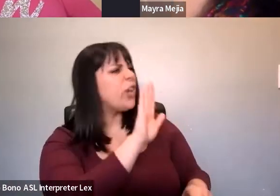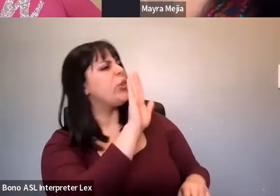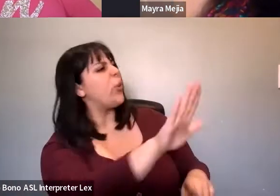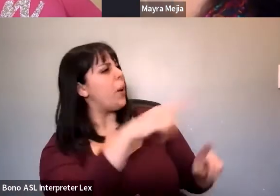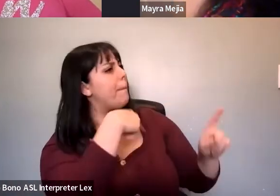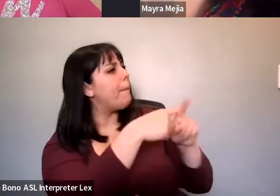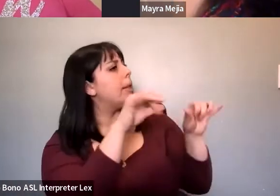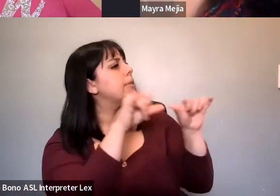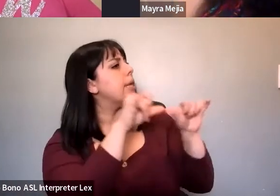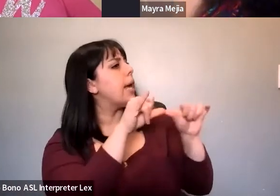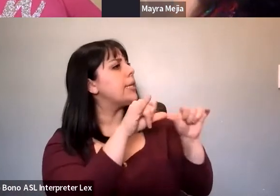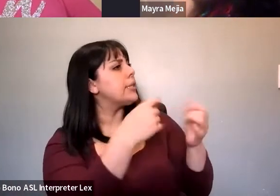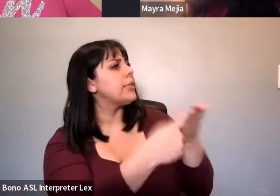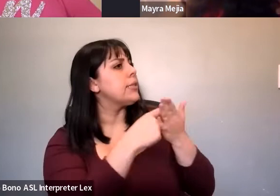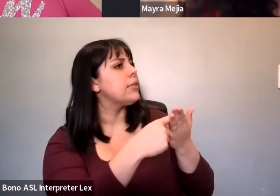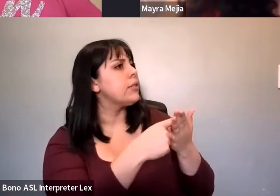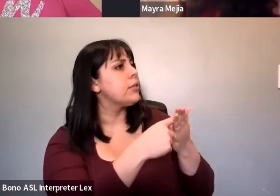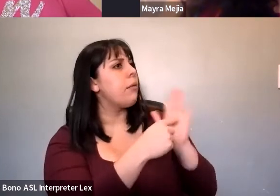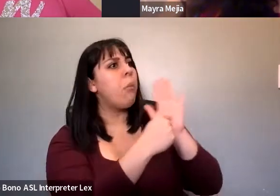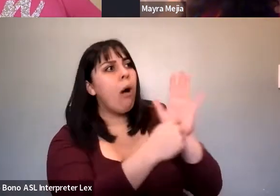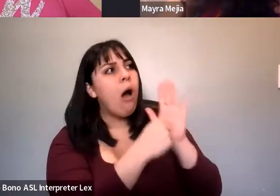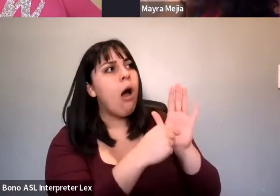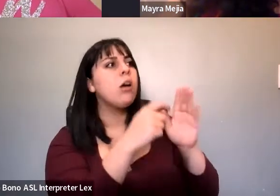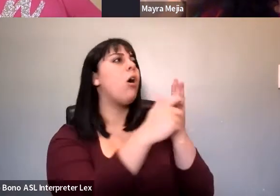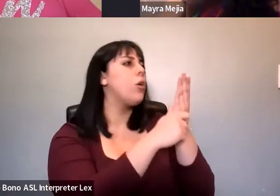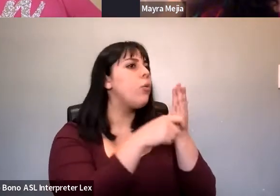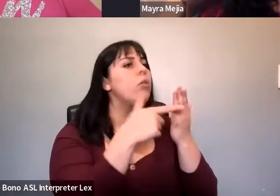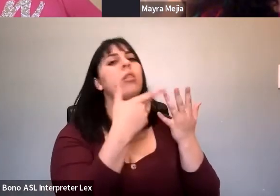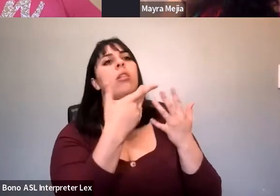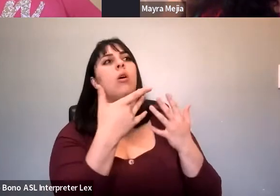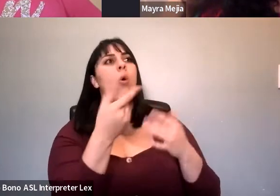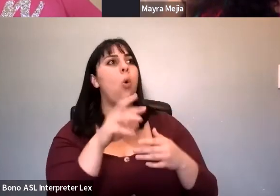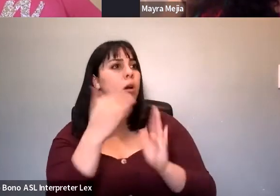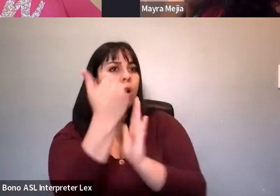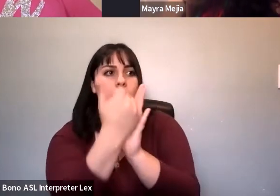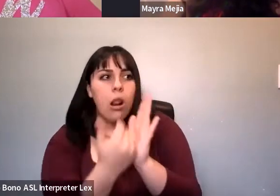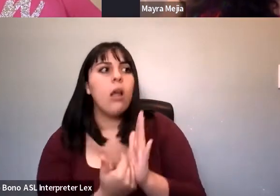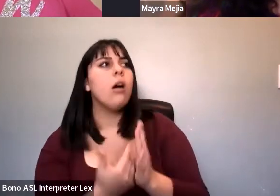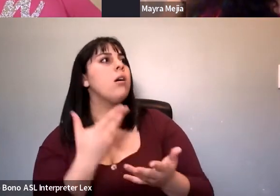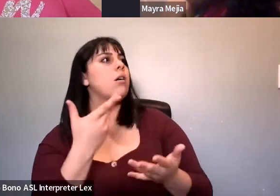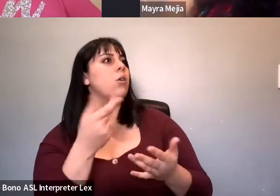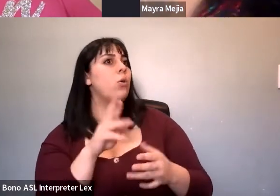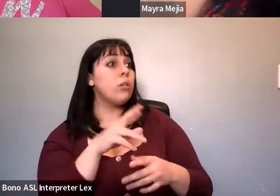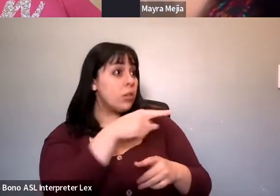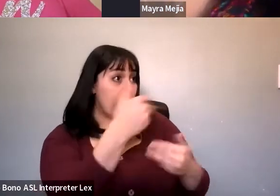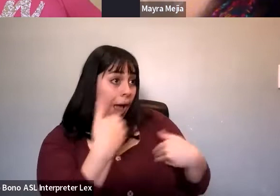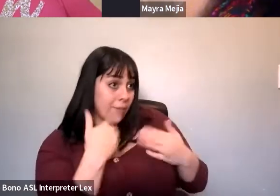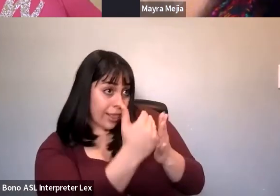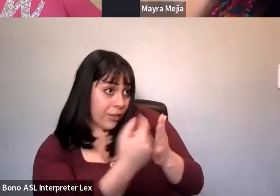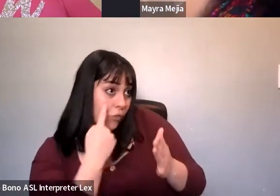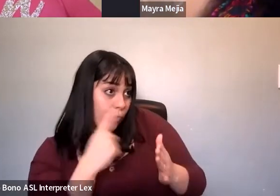are the, listicles for this, for plus size, like wedding dresses or plus